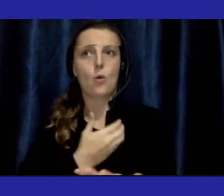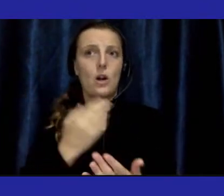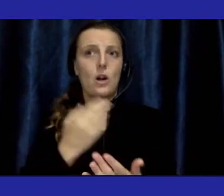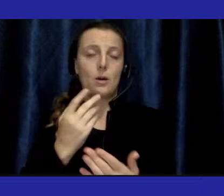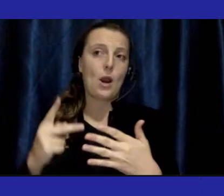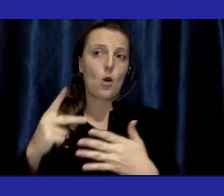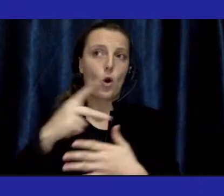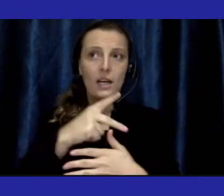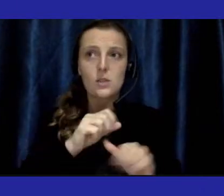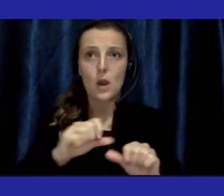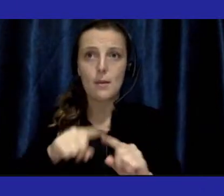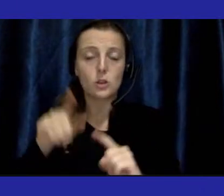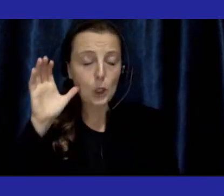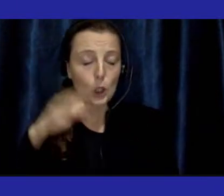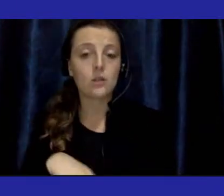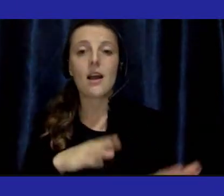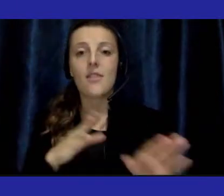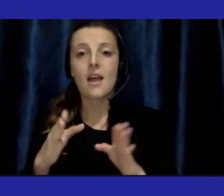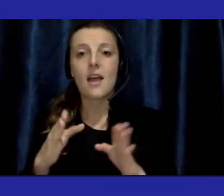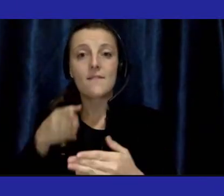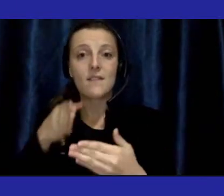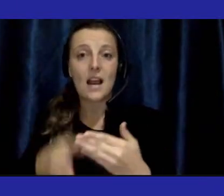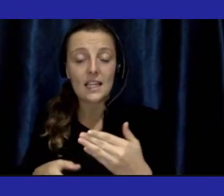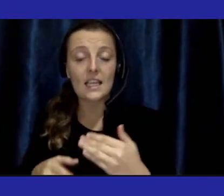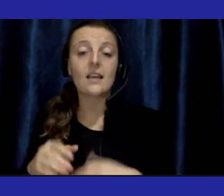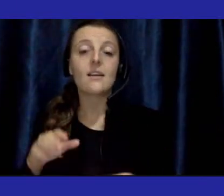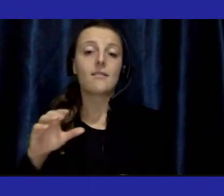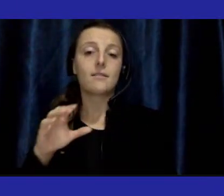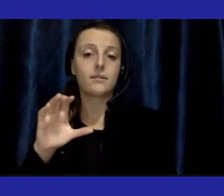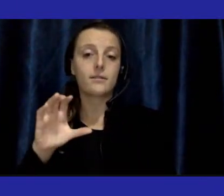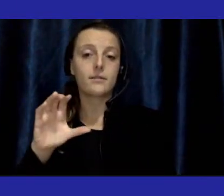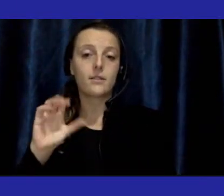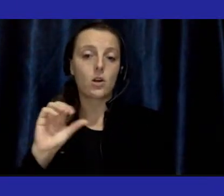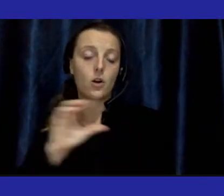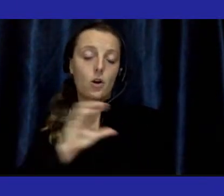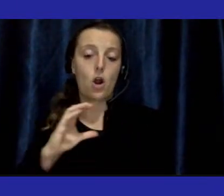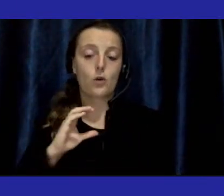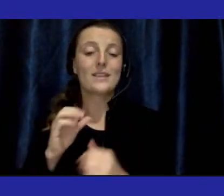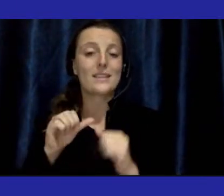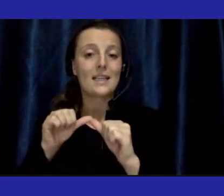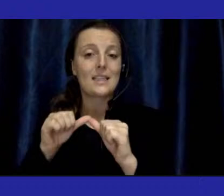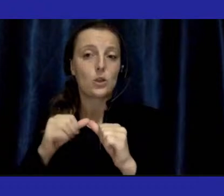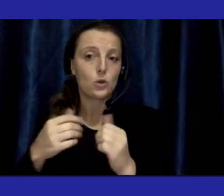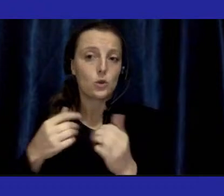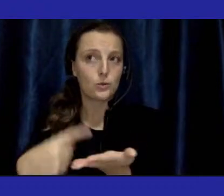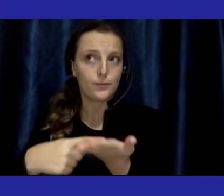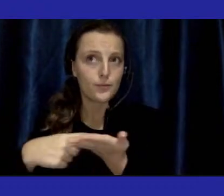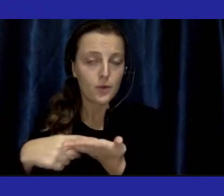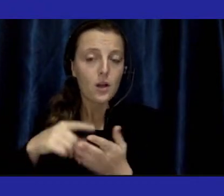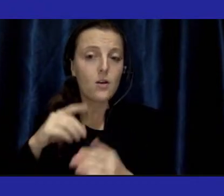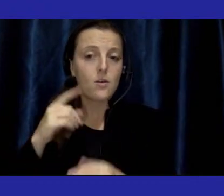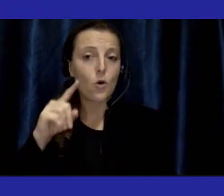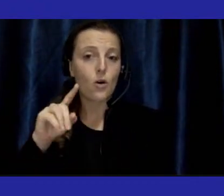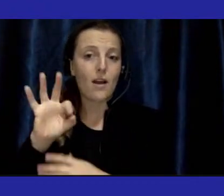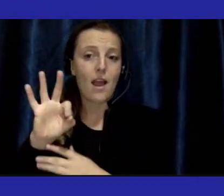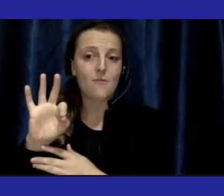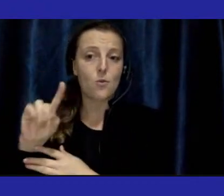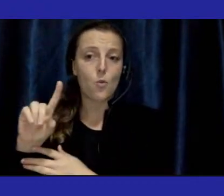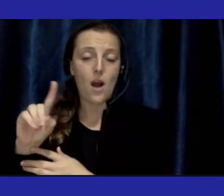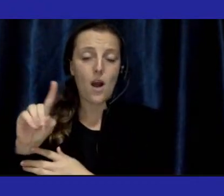side, Congress continues to debate appropriations priorities for FY25, which will begin in October, specifically on